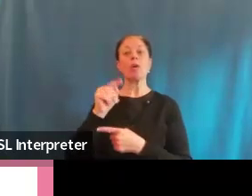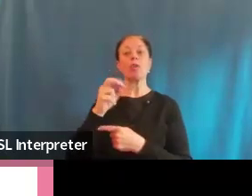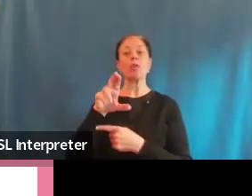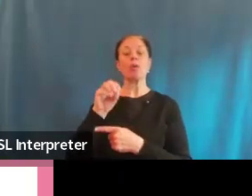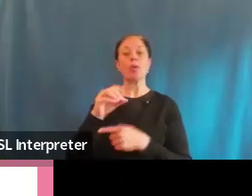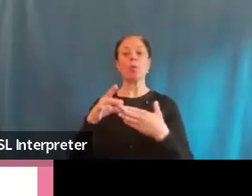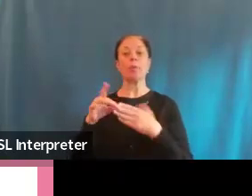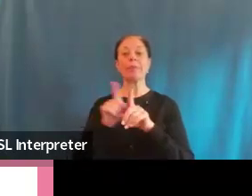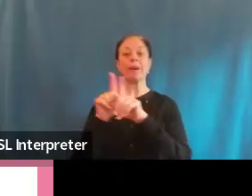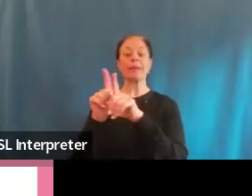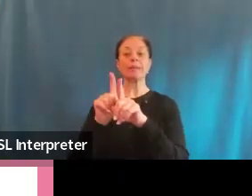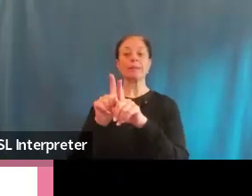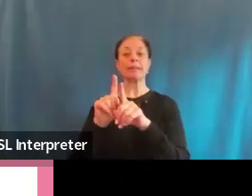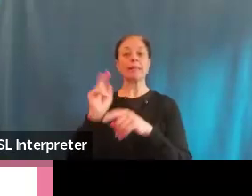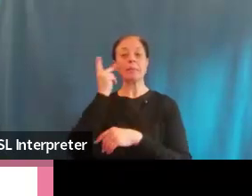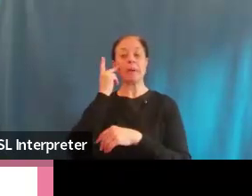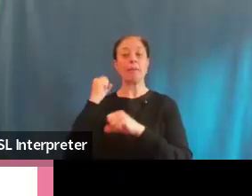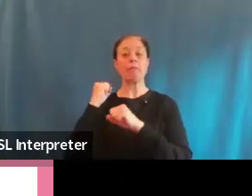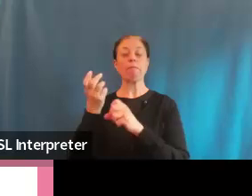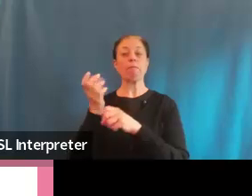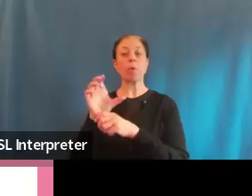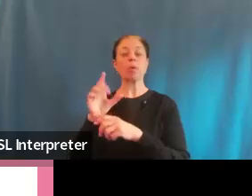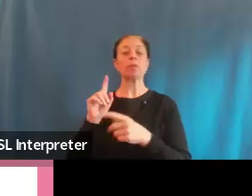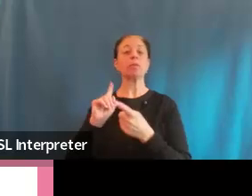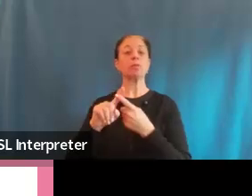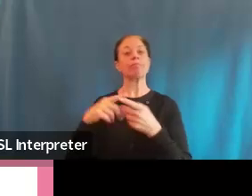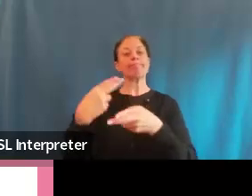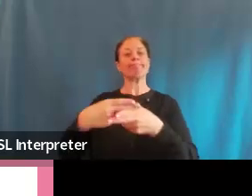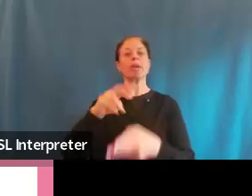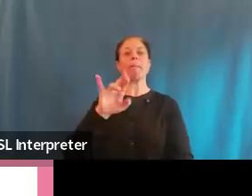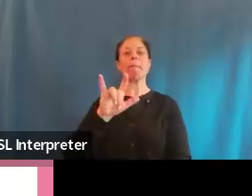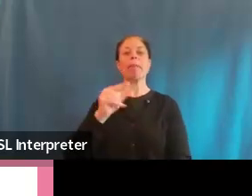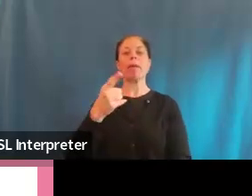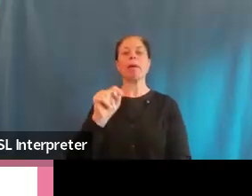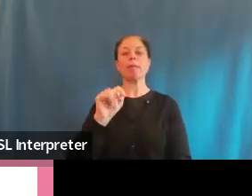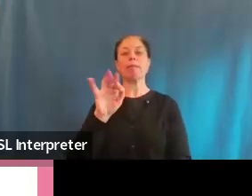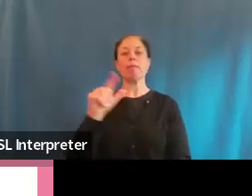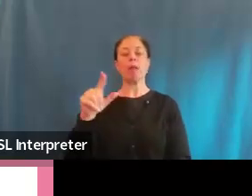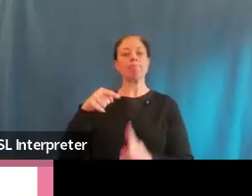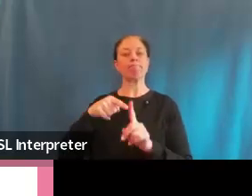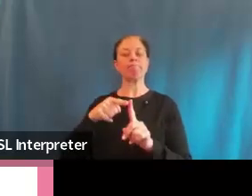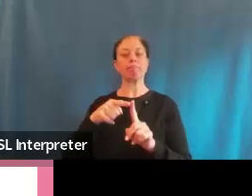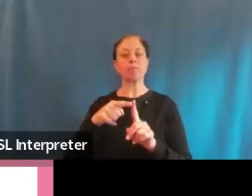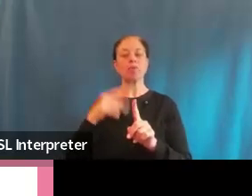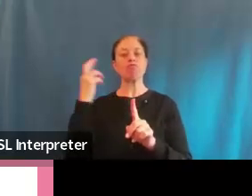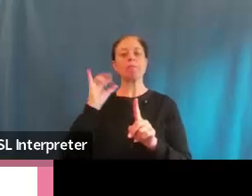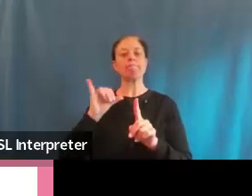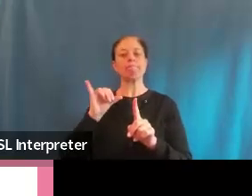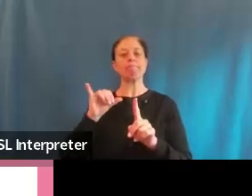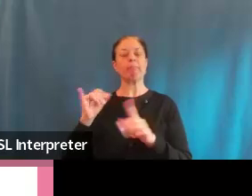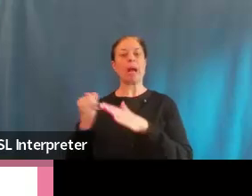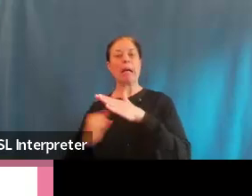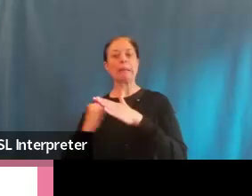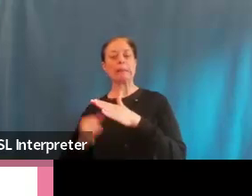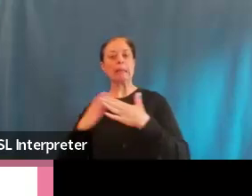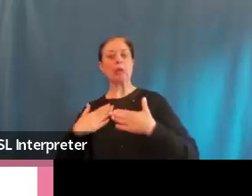escorting a diplomatic force to an unknown alien world known as Blightfall, Arturo quickly realizes why the humans on Blightfall have remained isolated for